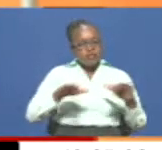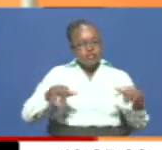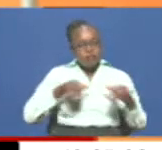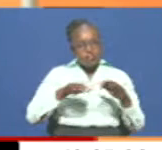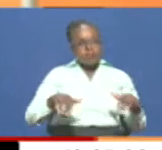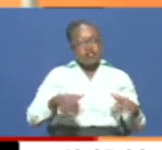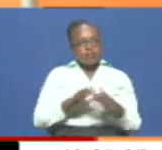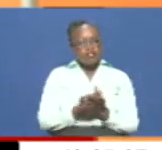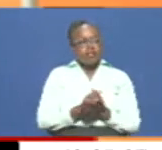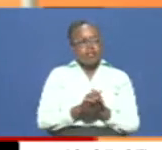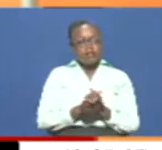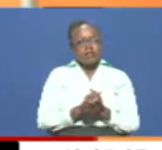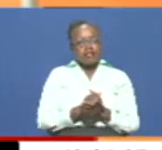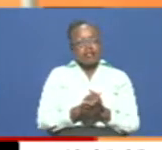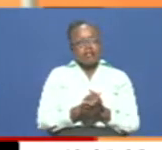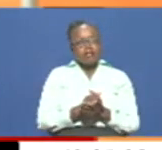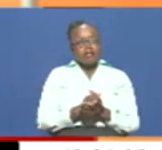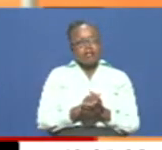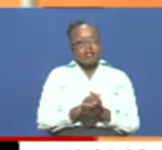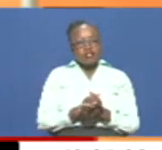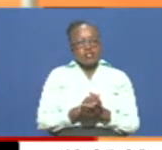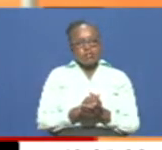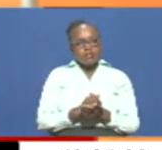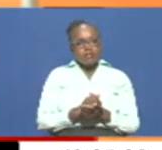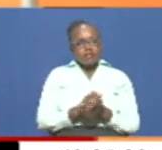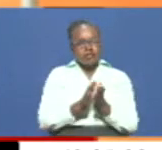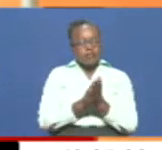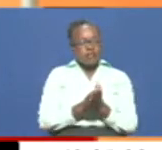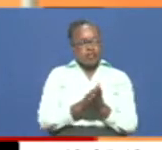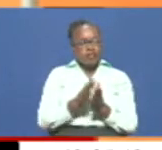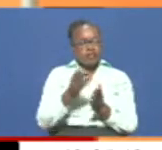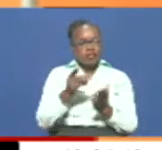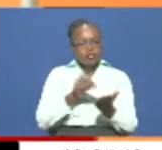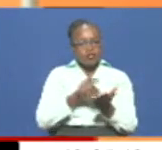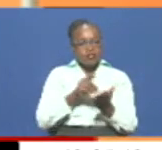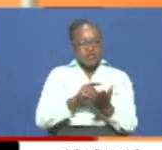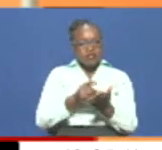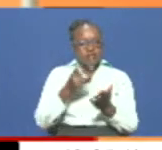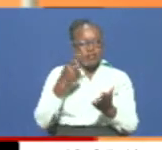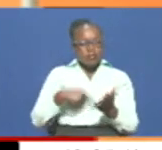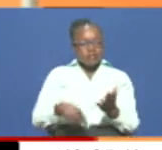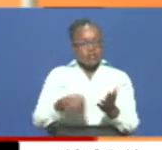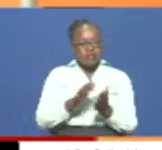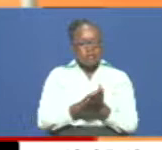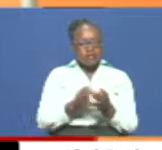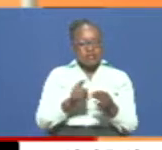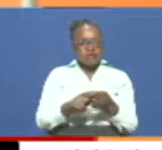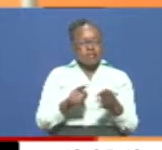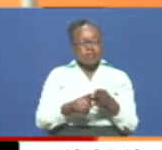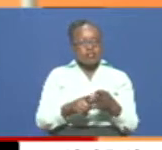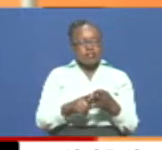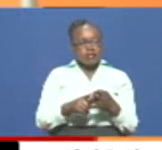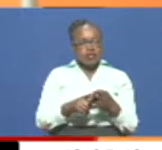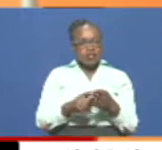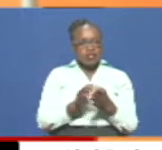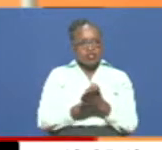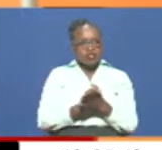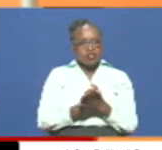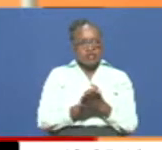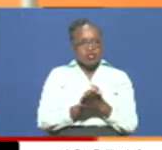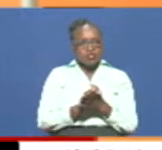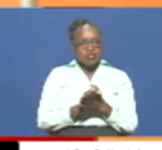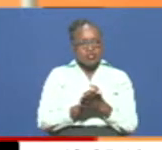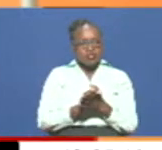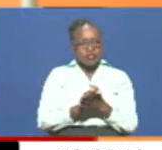You mentioned things like, you know, physiotherapy and whatnot, how you've been training people as NOC and whatnot. But what